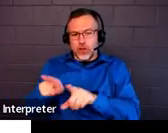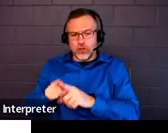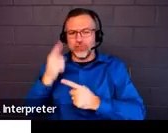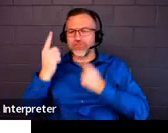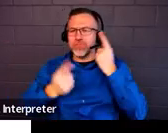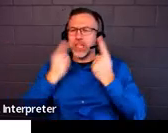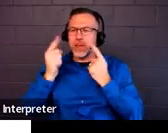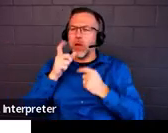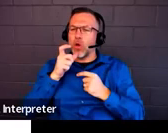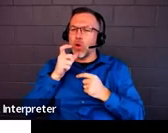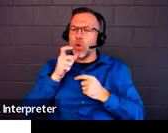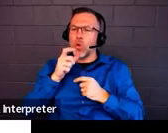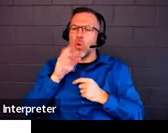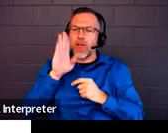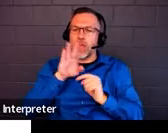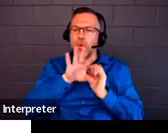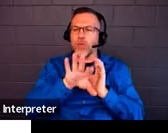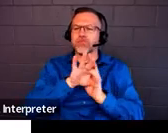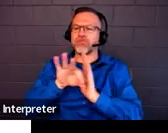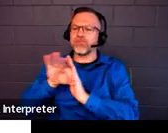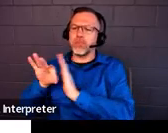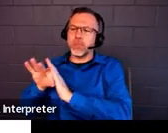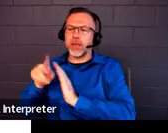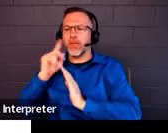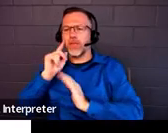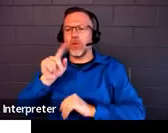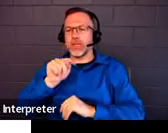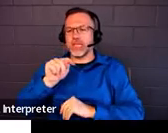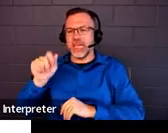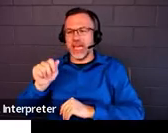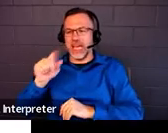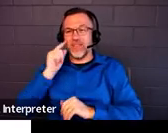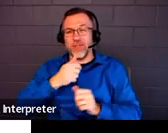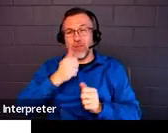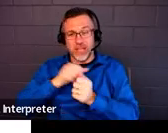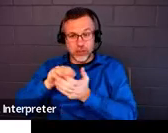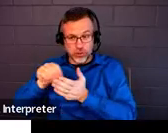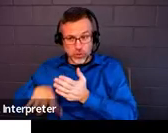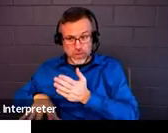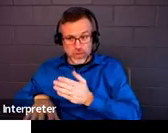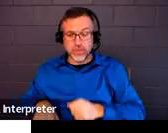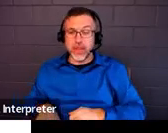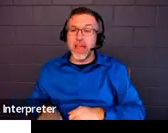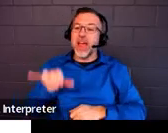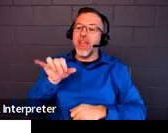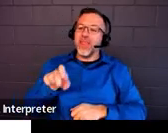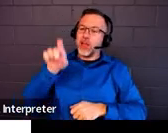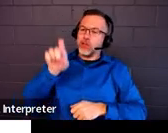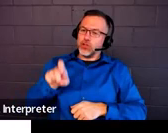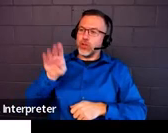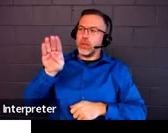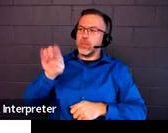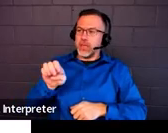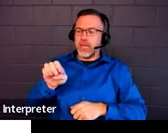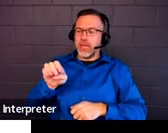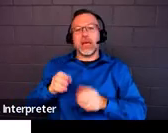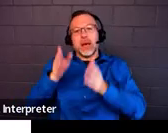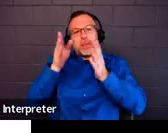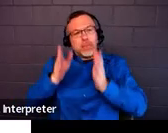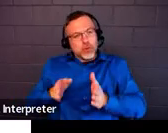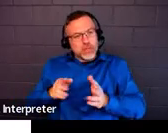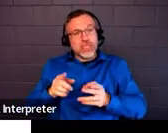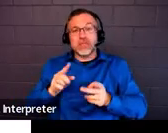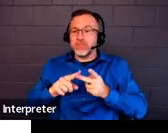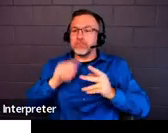test administrators for each student are going to be. It should be a familiar professional adult who works with the